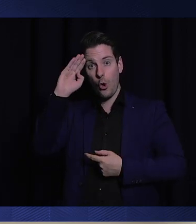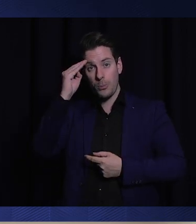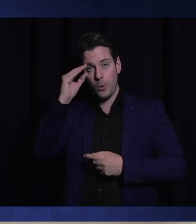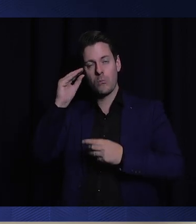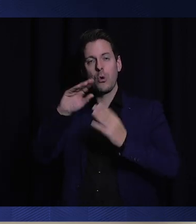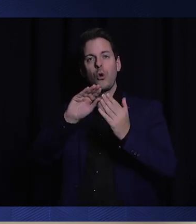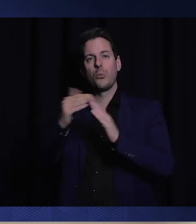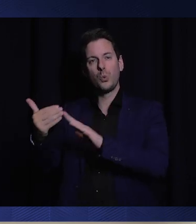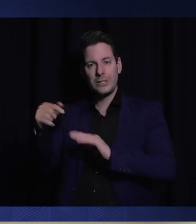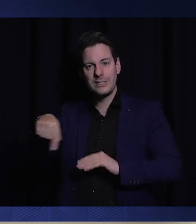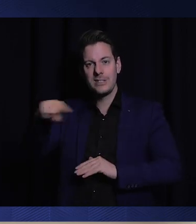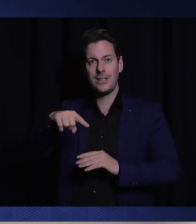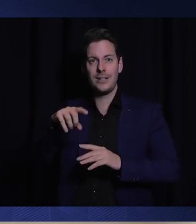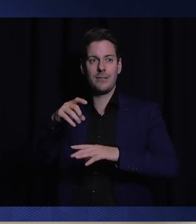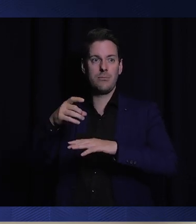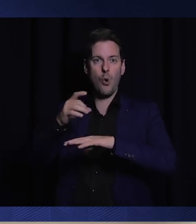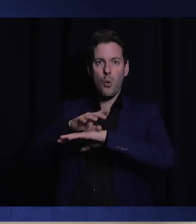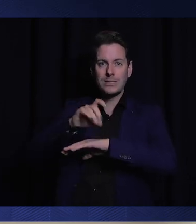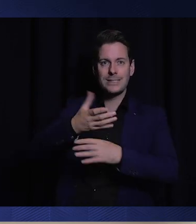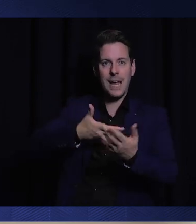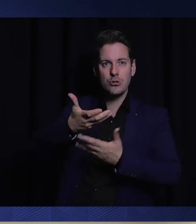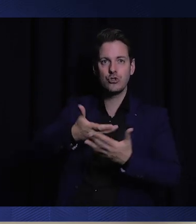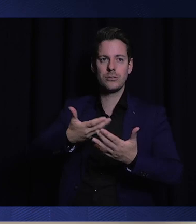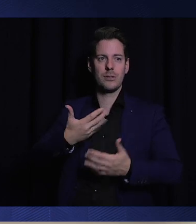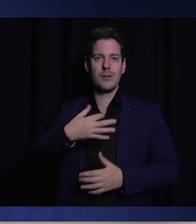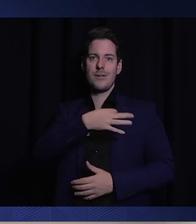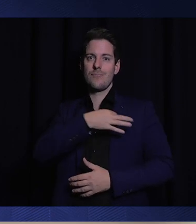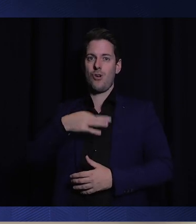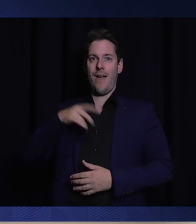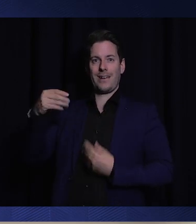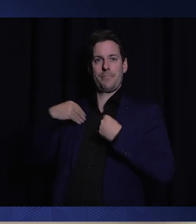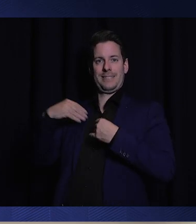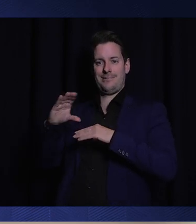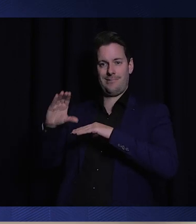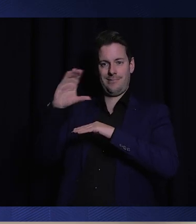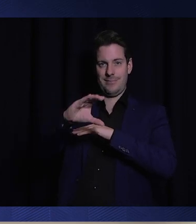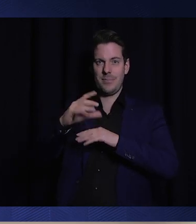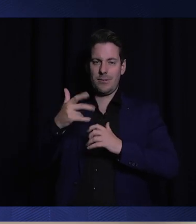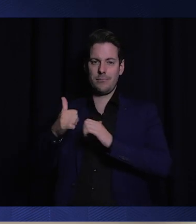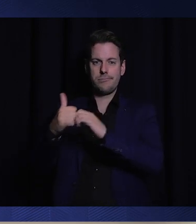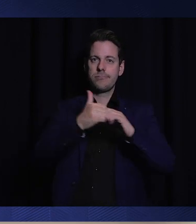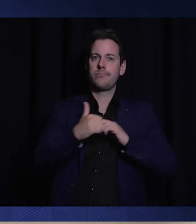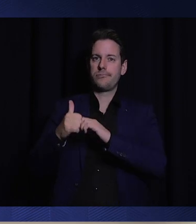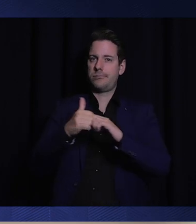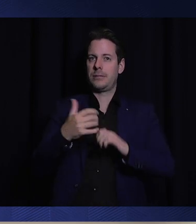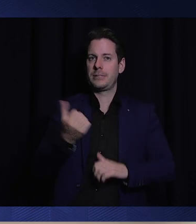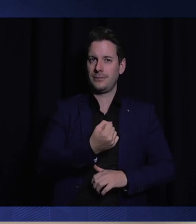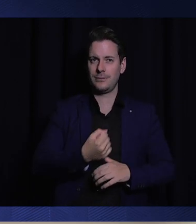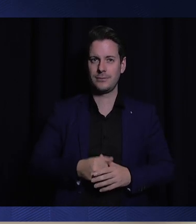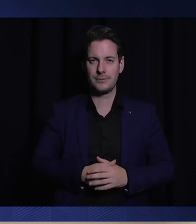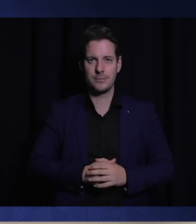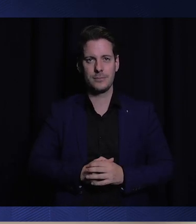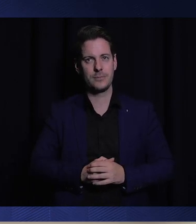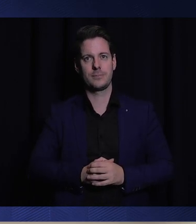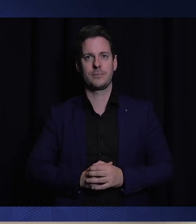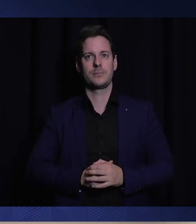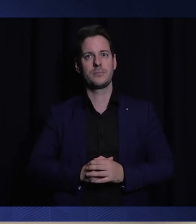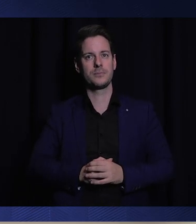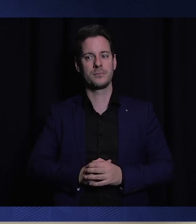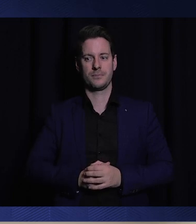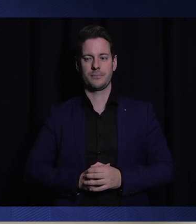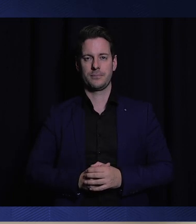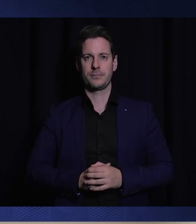of nature-based solutions in practice. It's time for question and answers session, but we as a panel posed